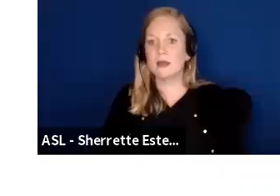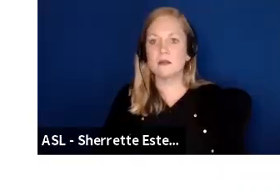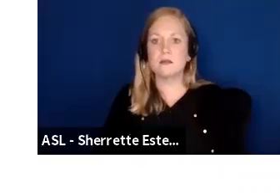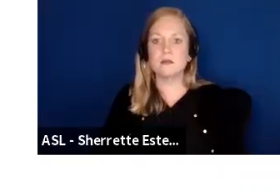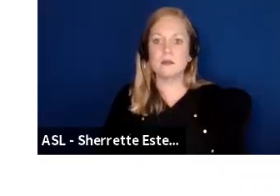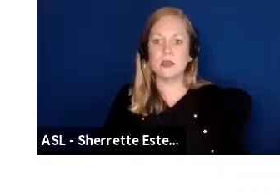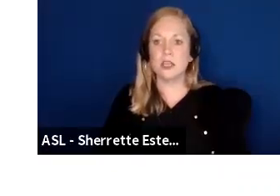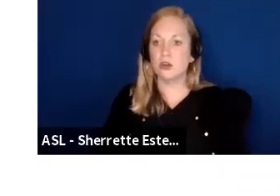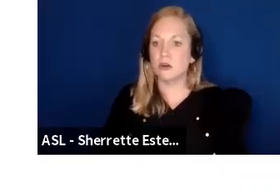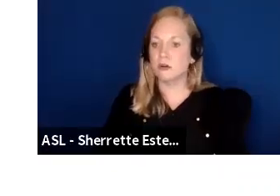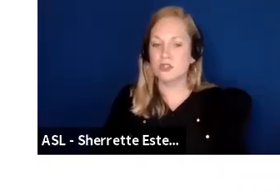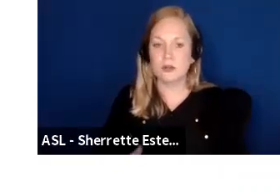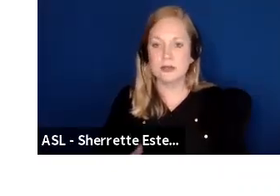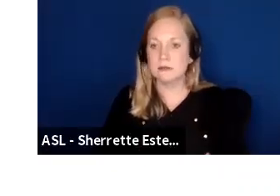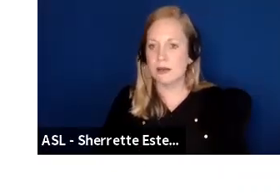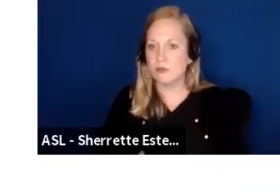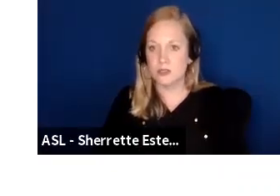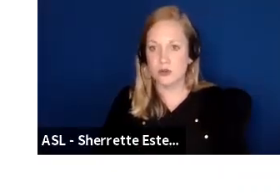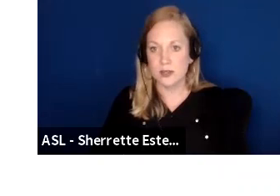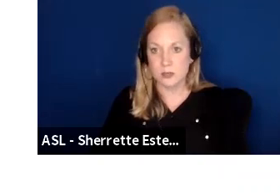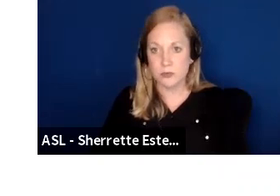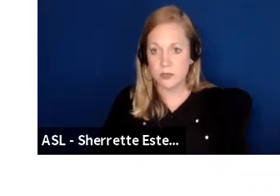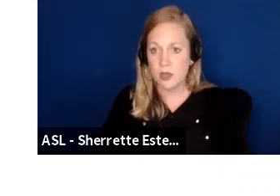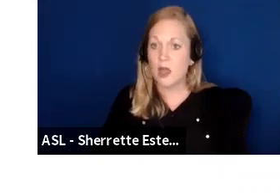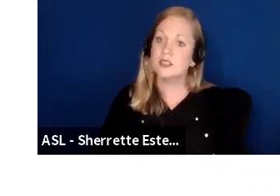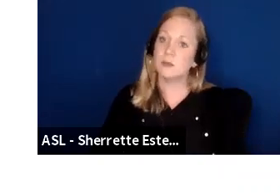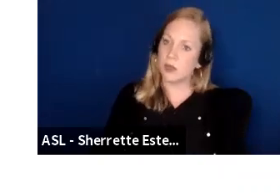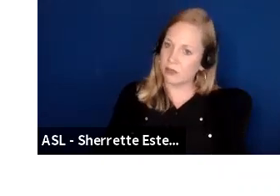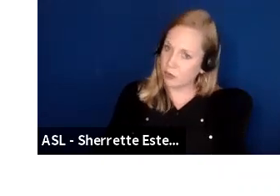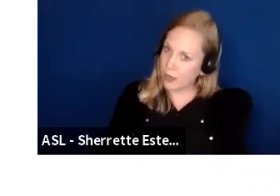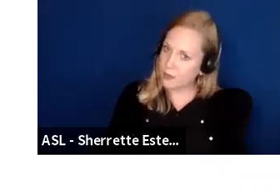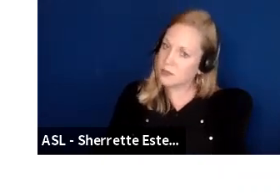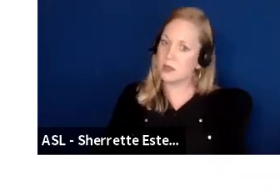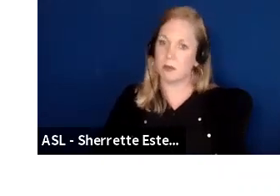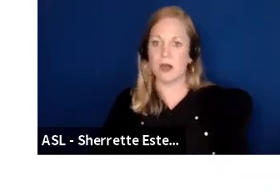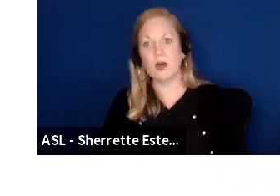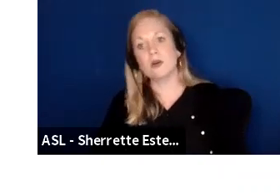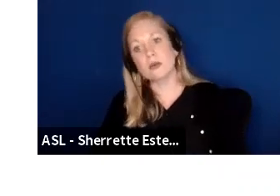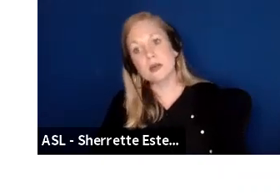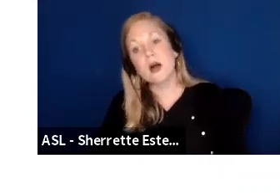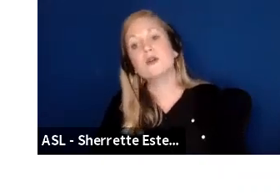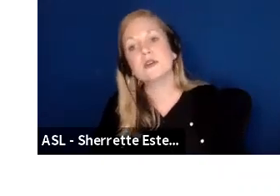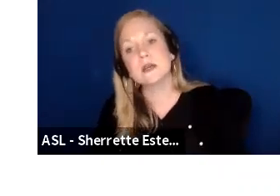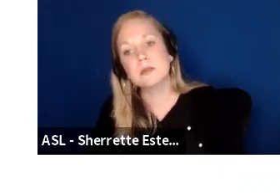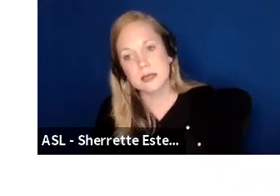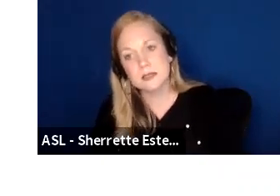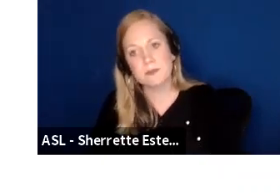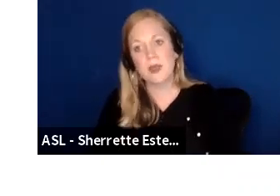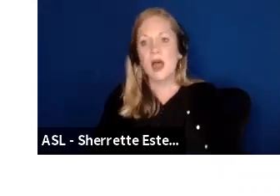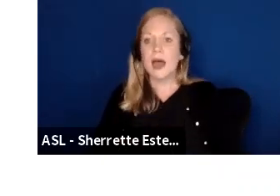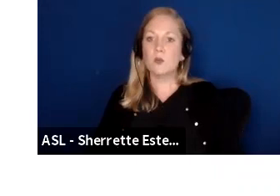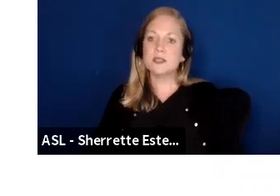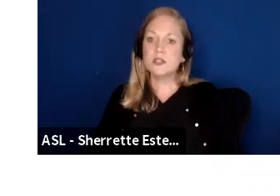People can hear certain levels and certain decibels. Some people have hearing aids, some people have cochlear